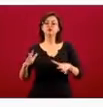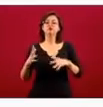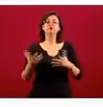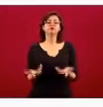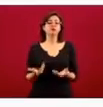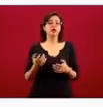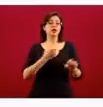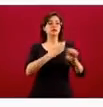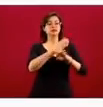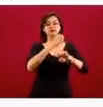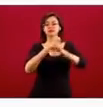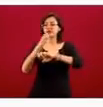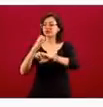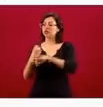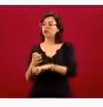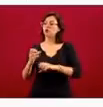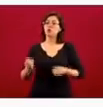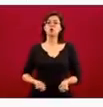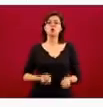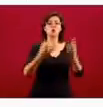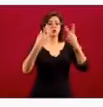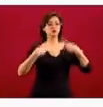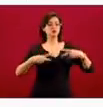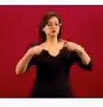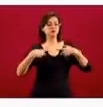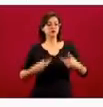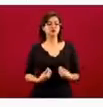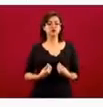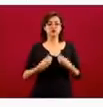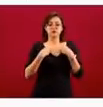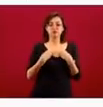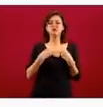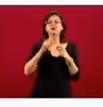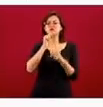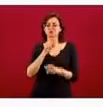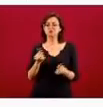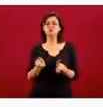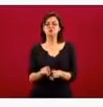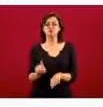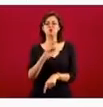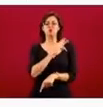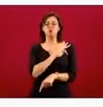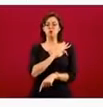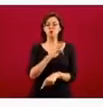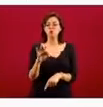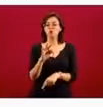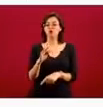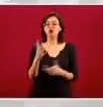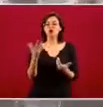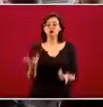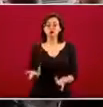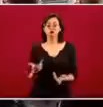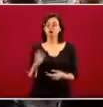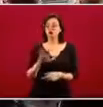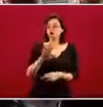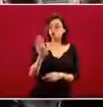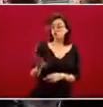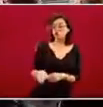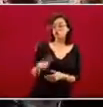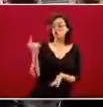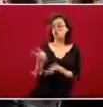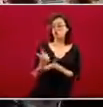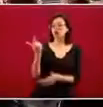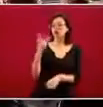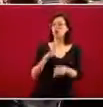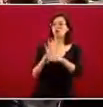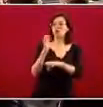more sophisticated, more illustrative chart regarding this distribution. But if we look at this, we